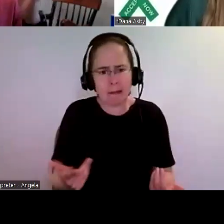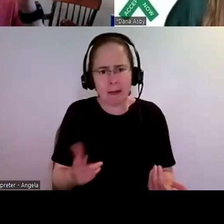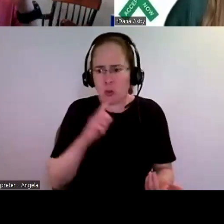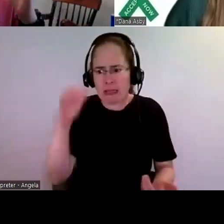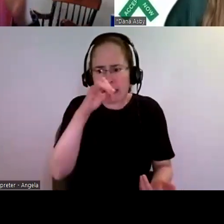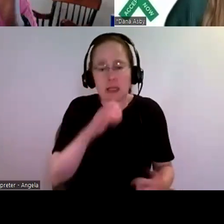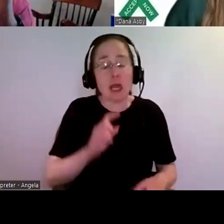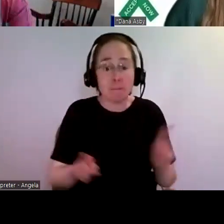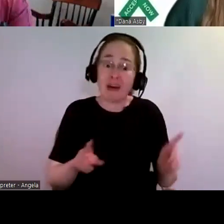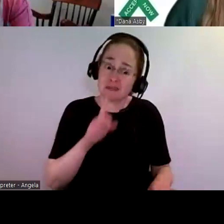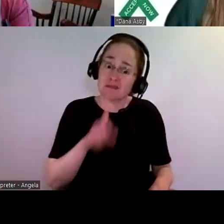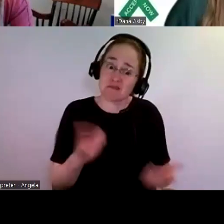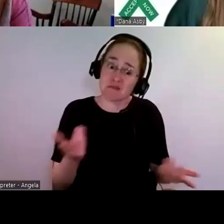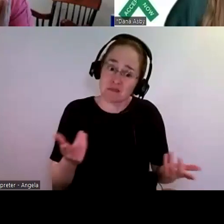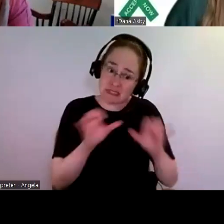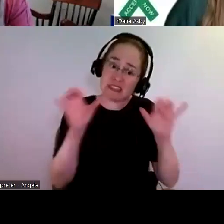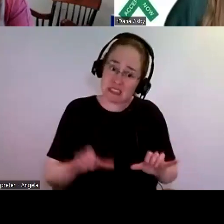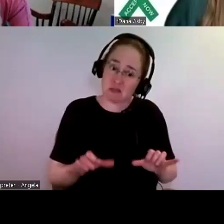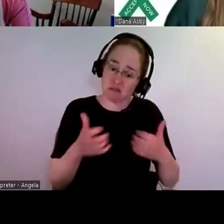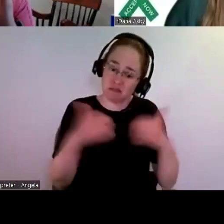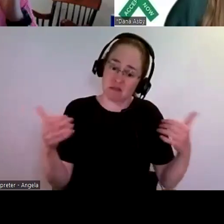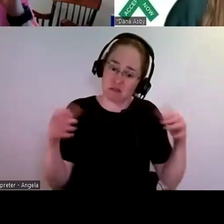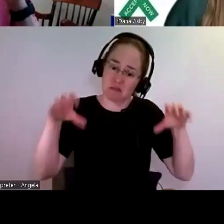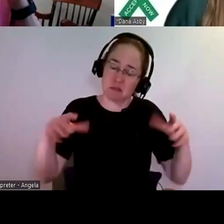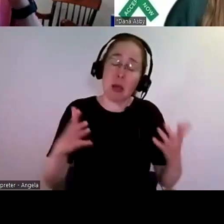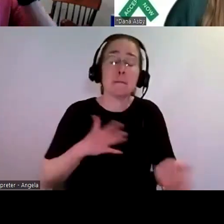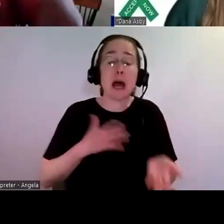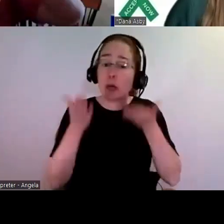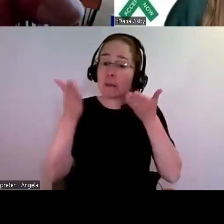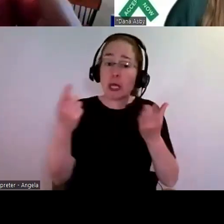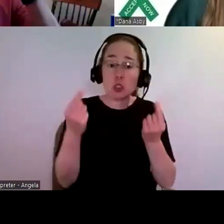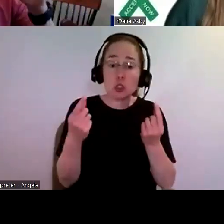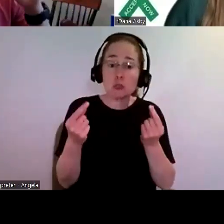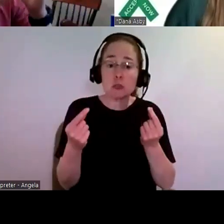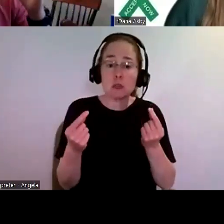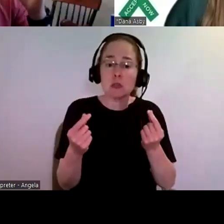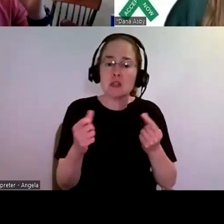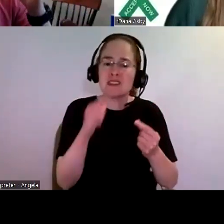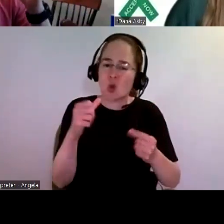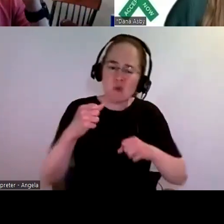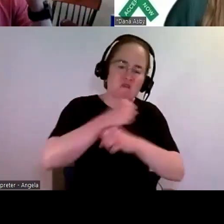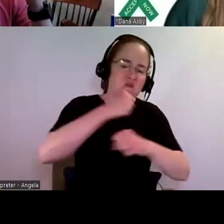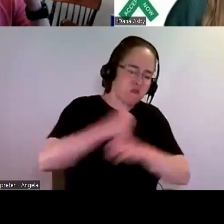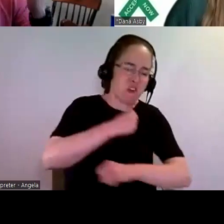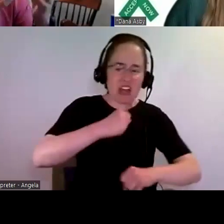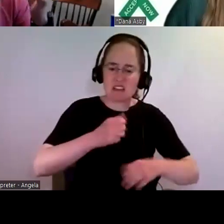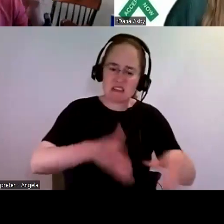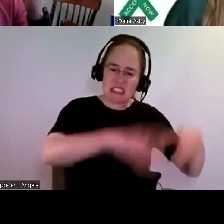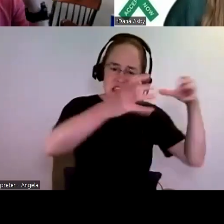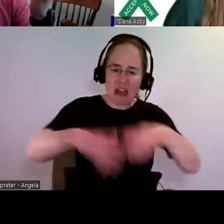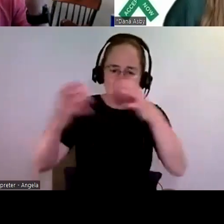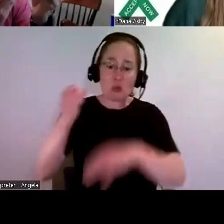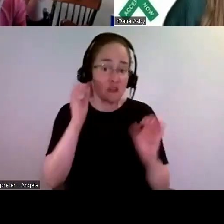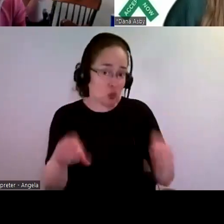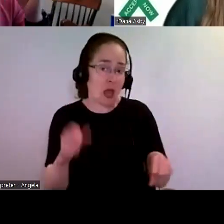silly, but it is. So my recommendation would be, try not to fight the silos if you can, because